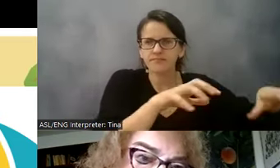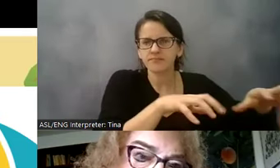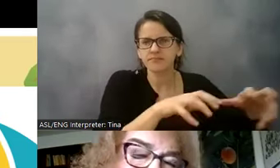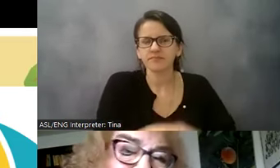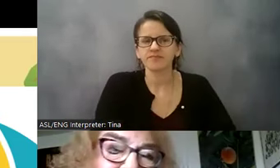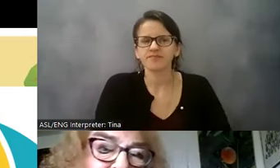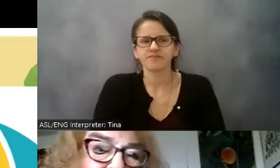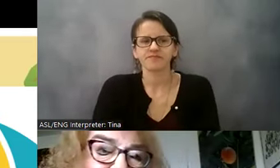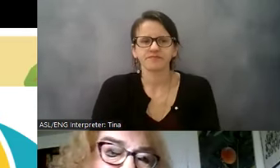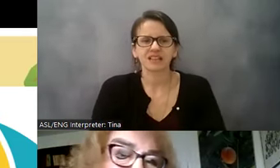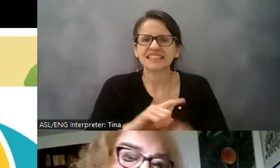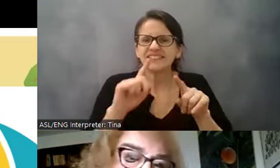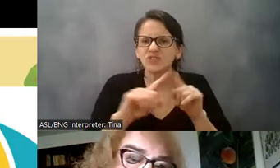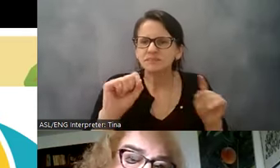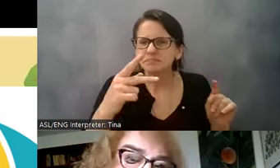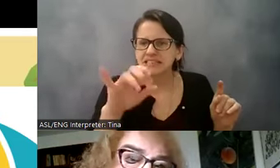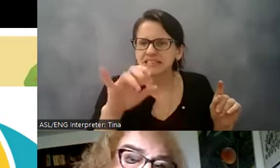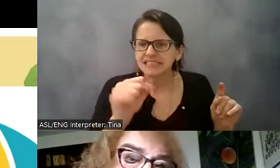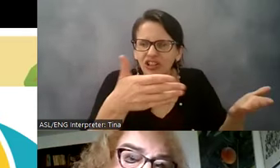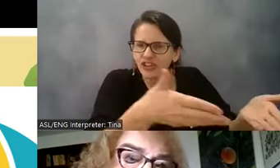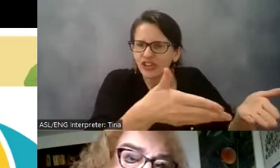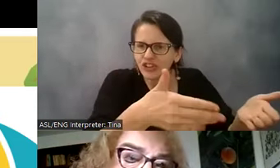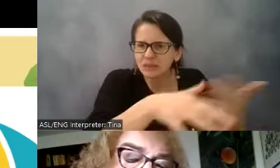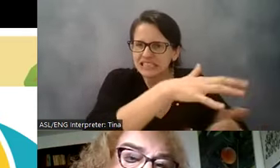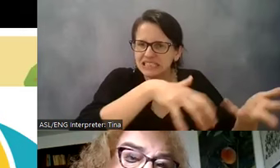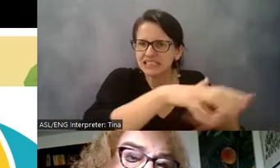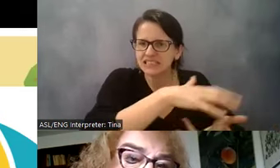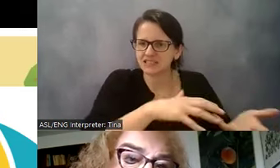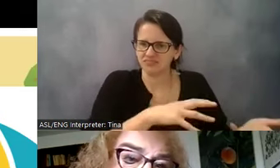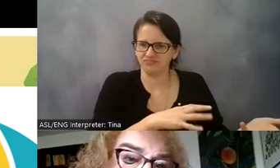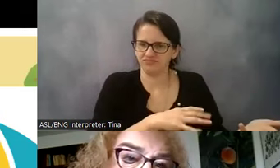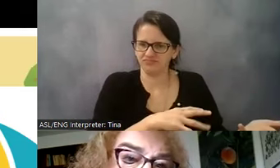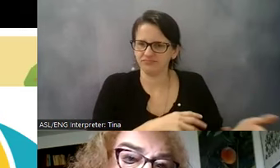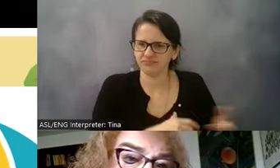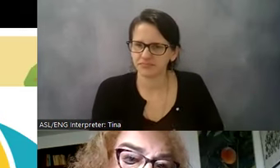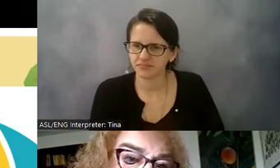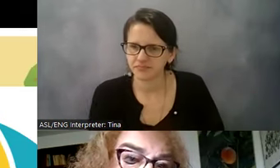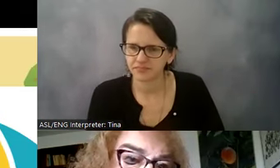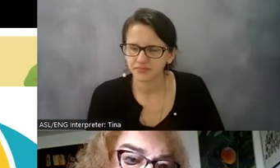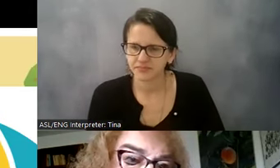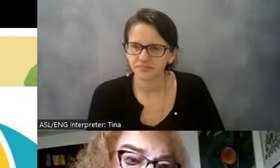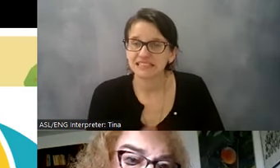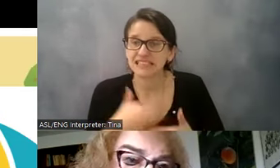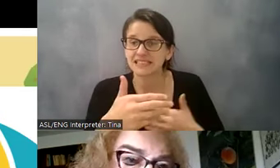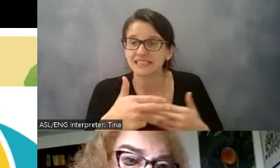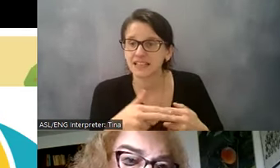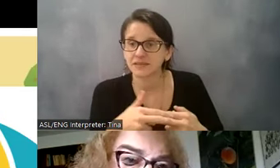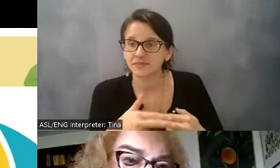of species in a given garden bed. Next one, please.